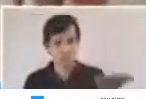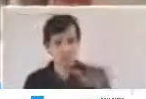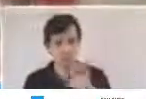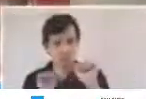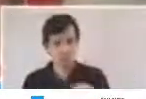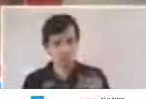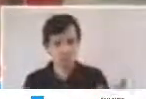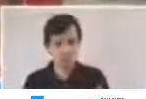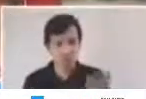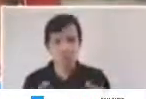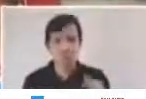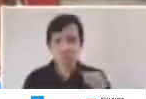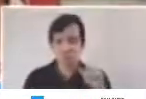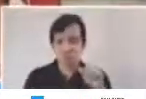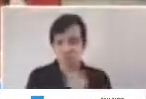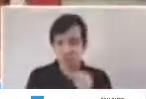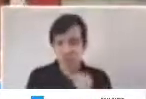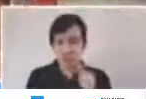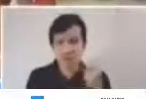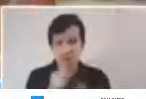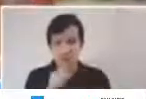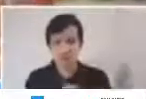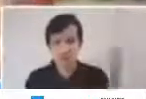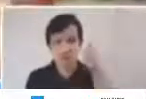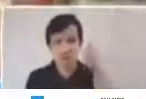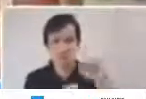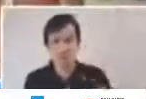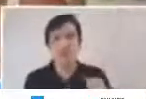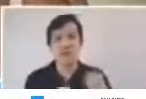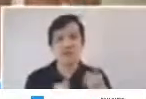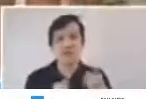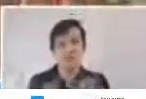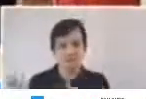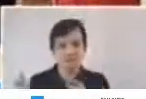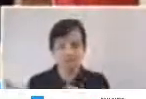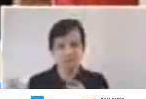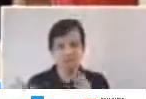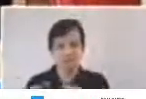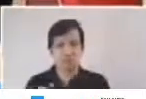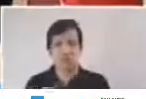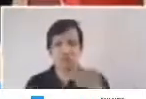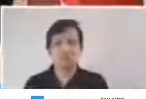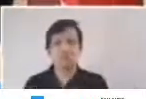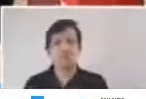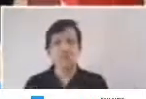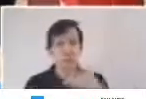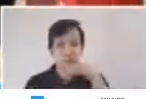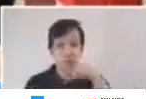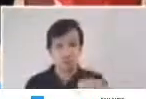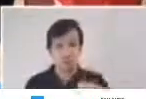30, 2019, after the expiration of the price freeze. Kasi sir, yung price freeze po is effective